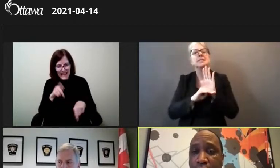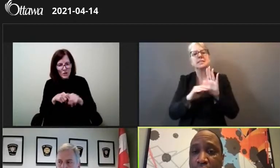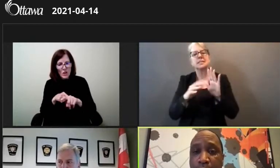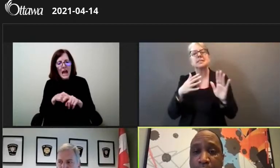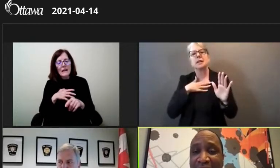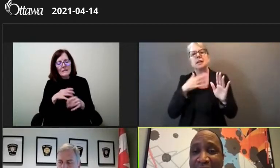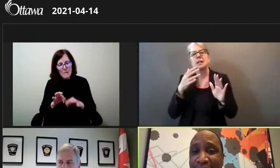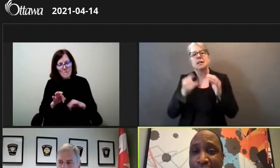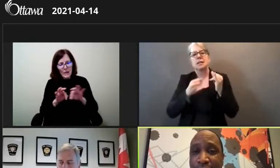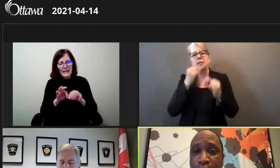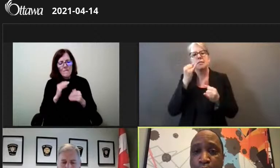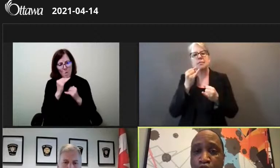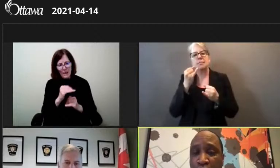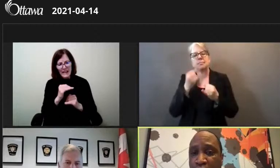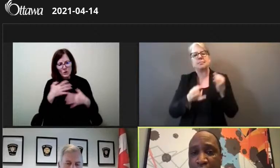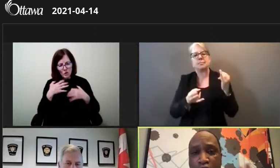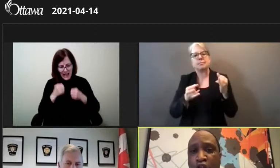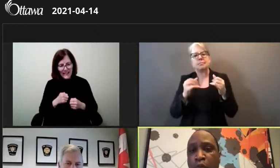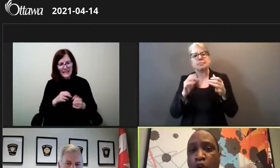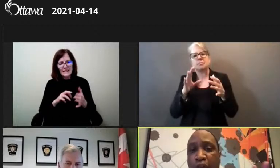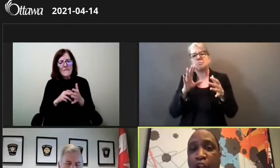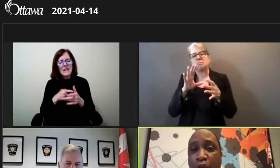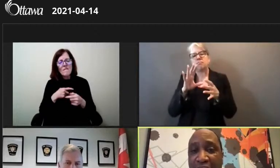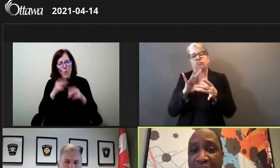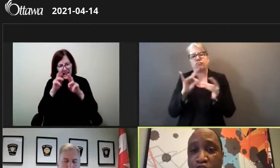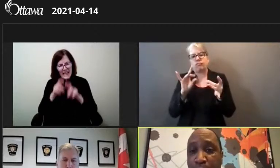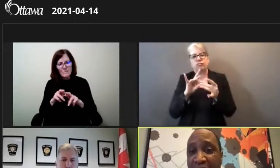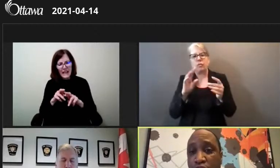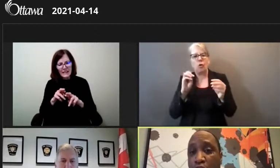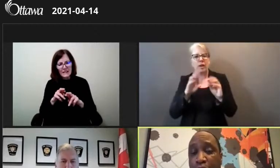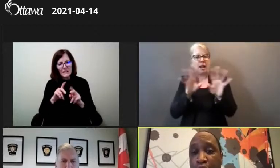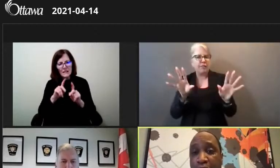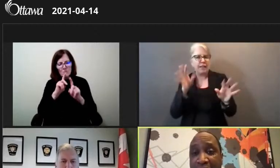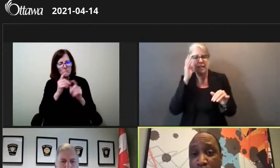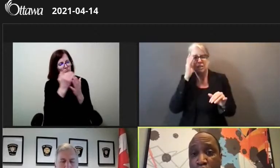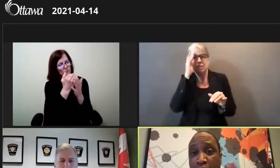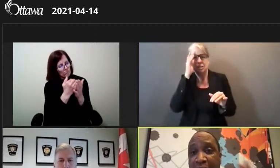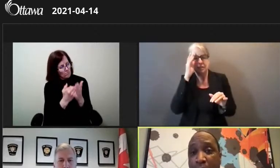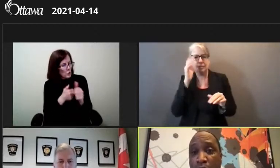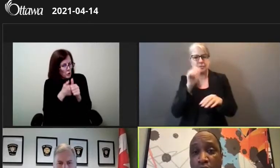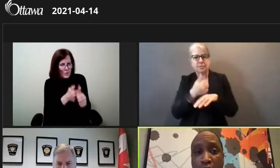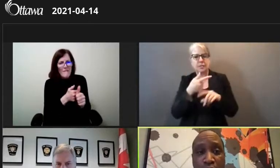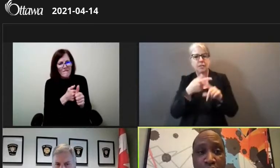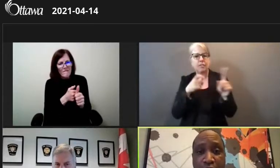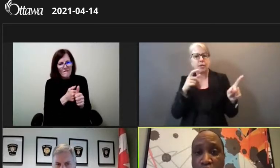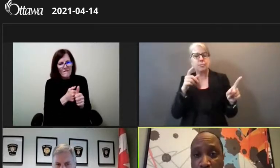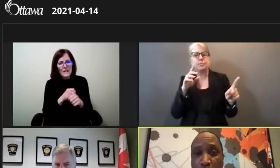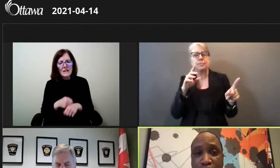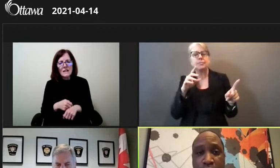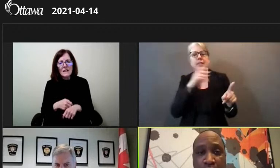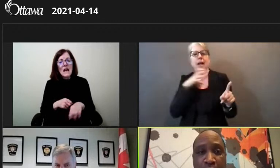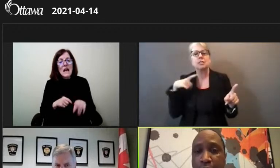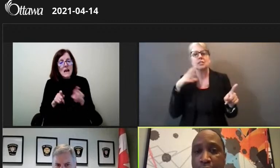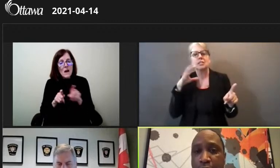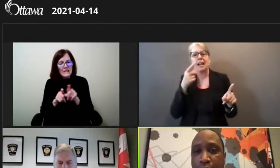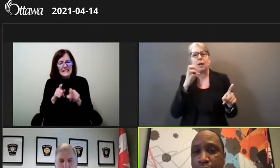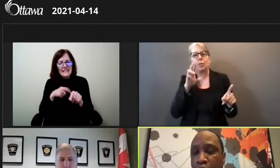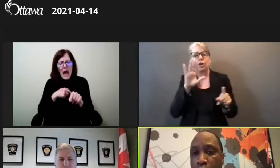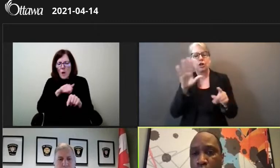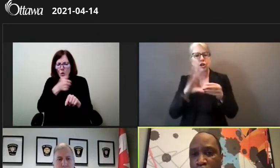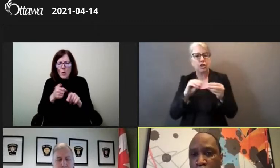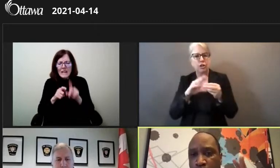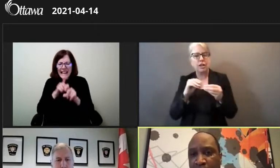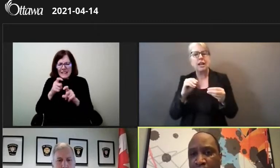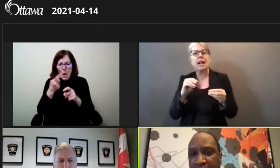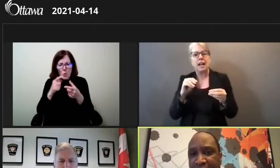last, this is more of a clarification based off of Councillor Gower's observation and question. So